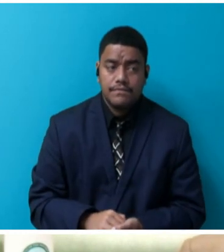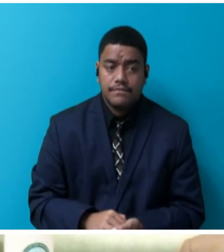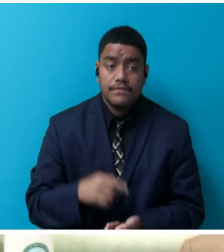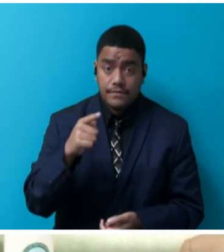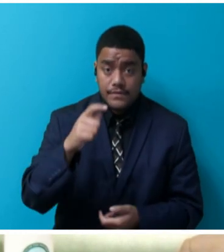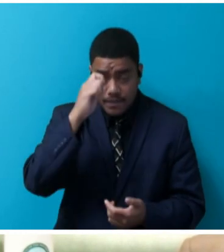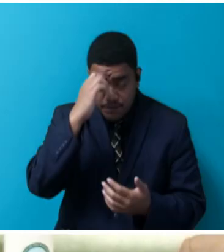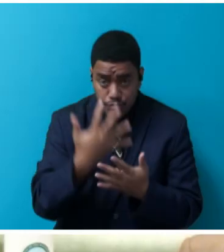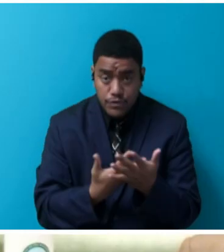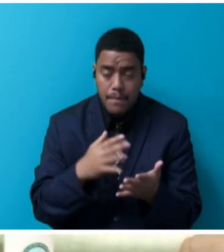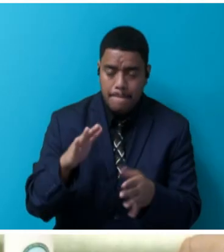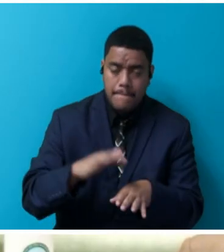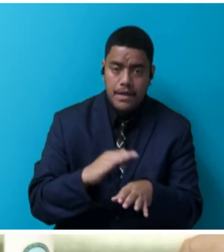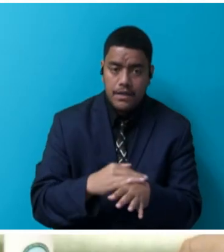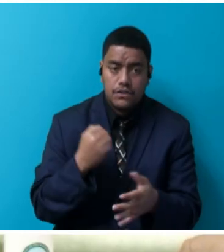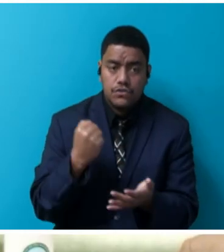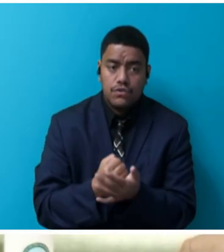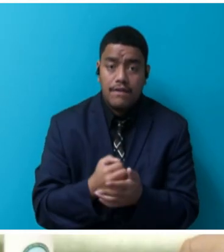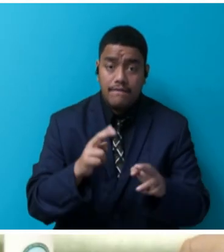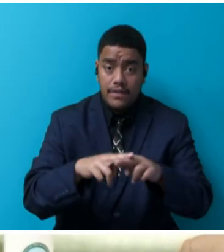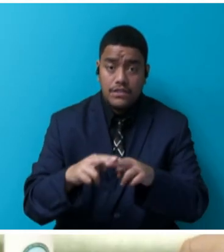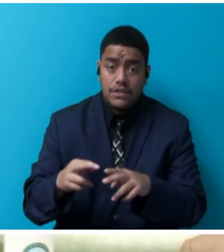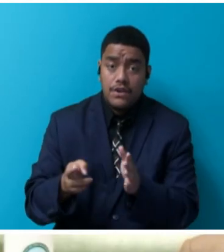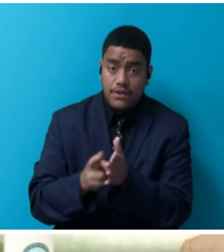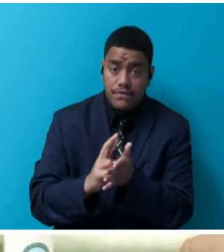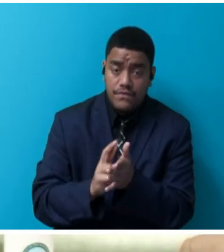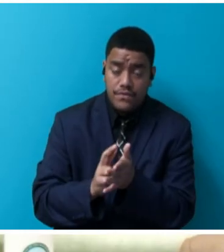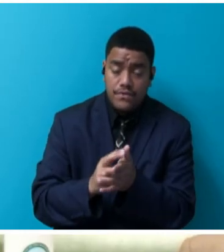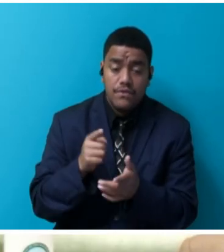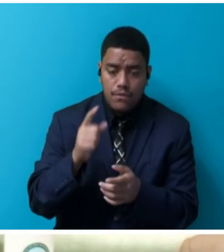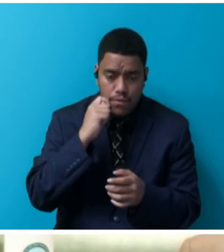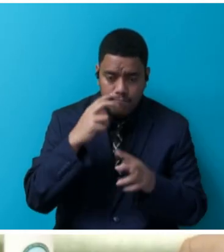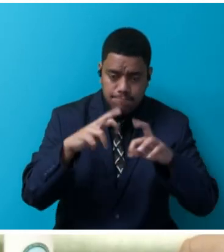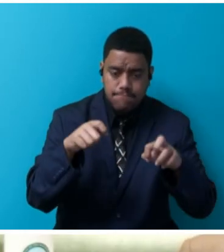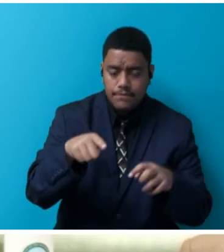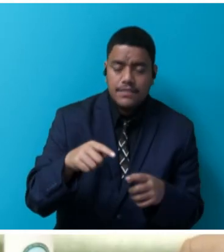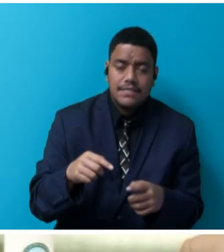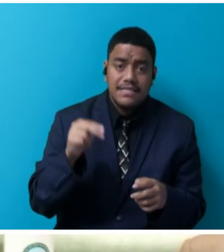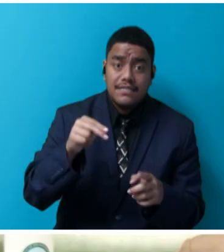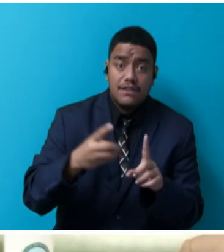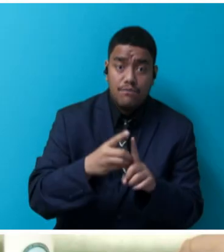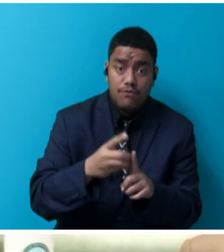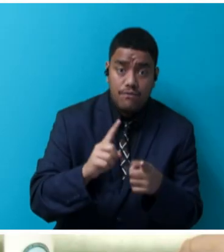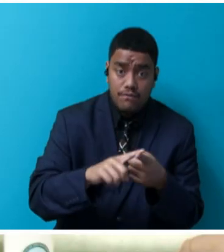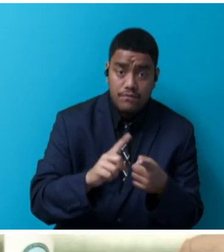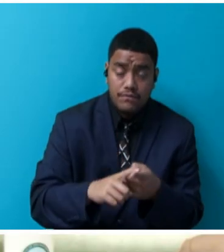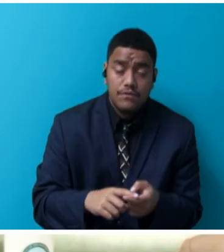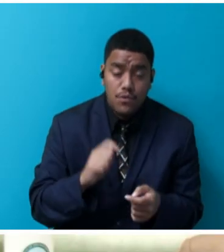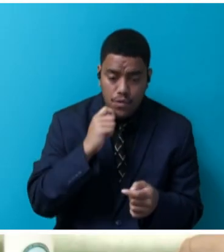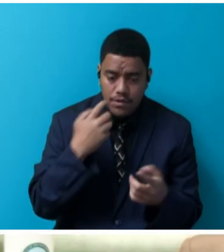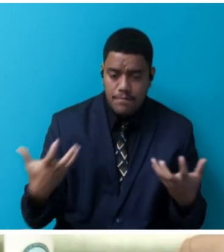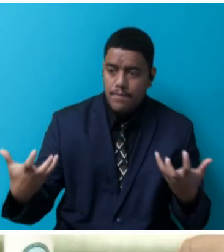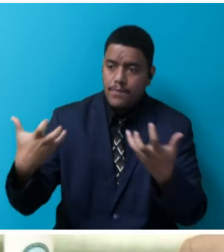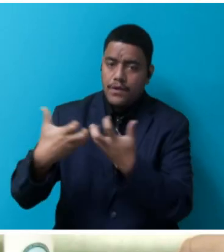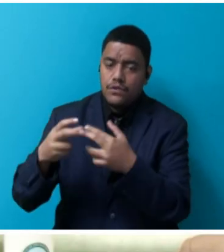expertise ensures that Fiji's review will not only address key areas, but also align it with global standards